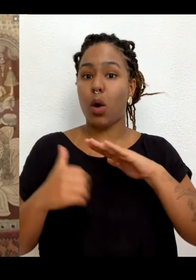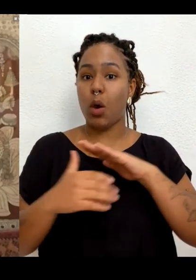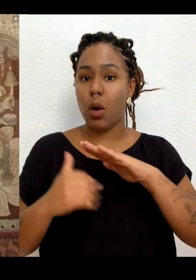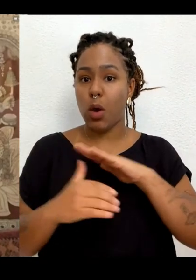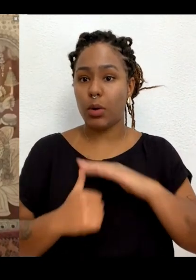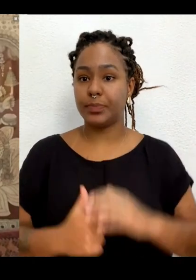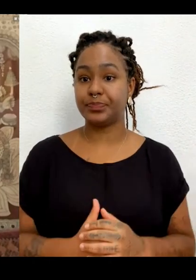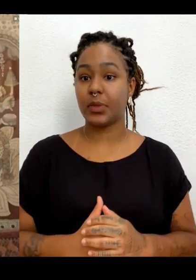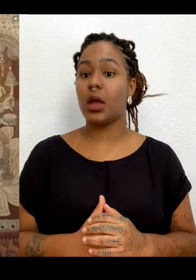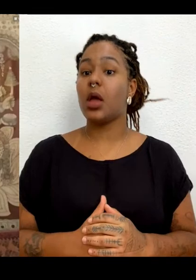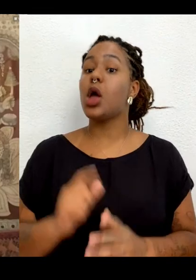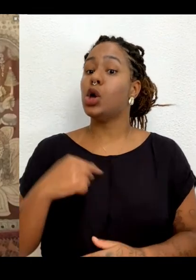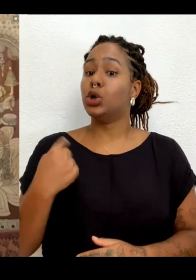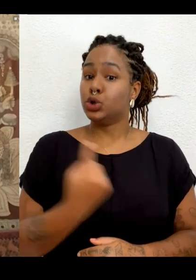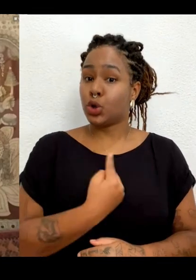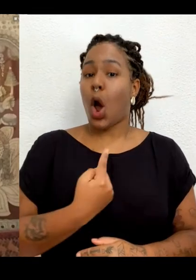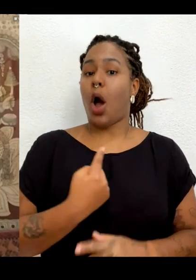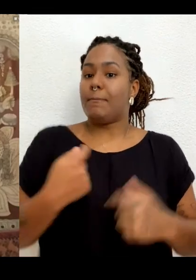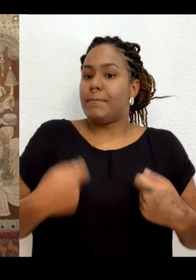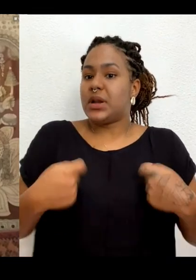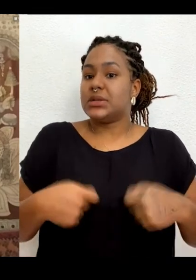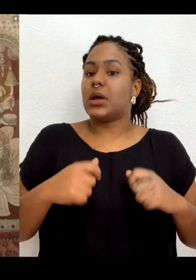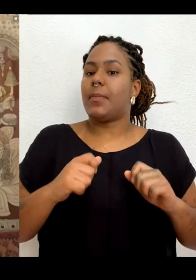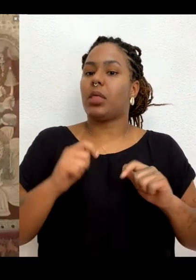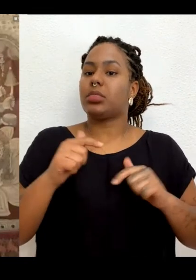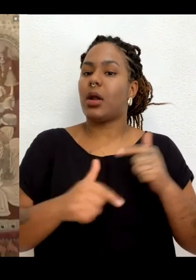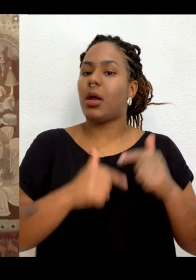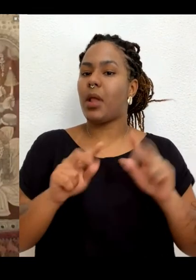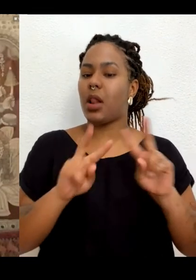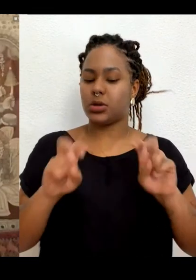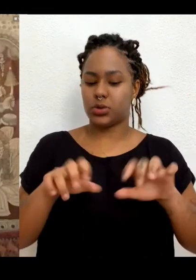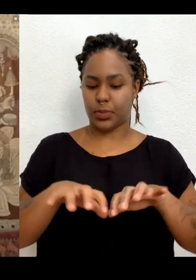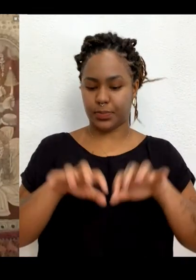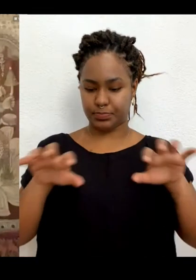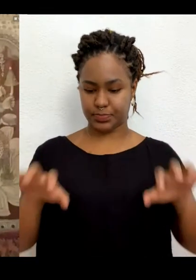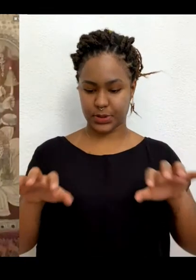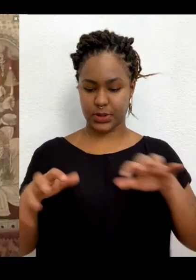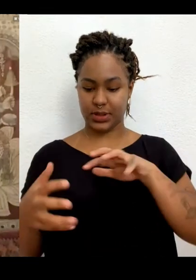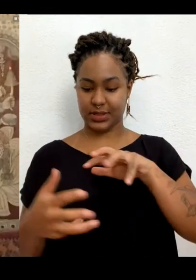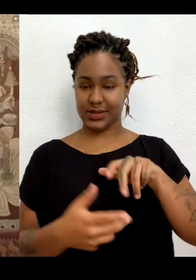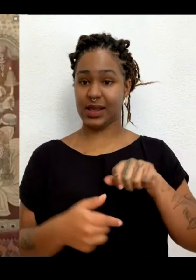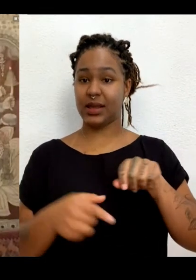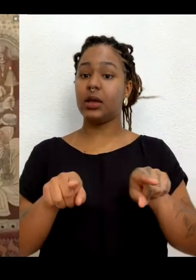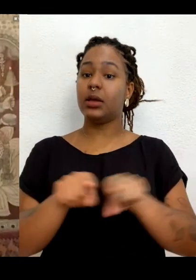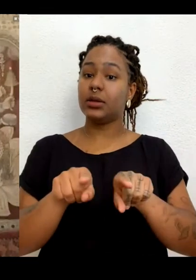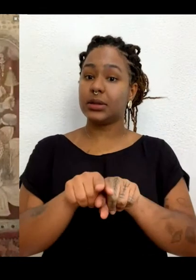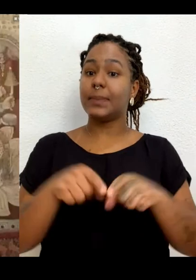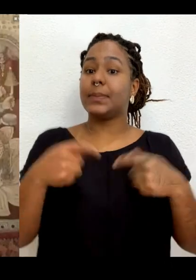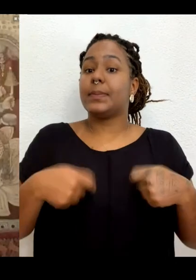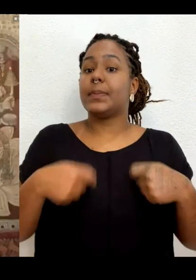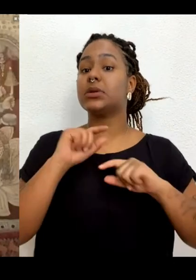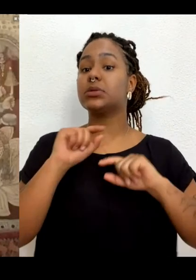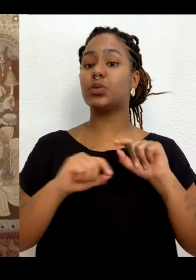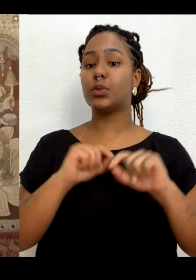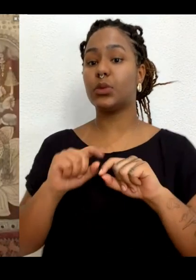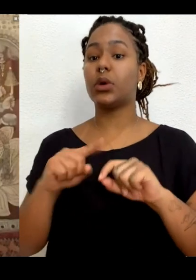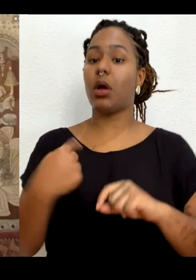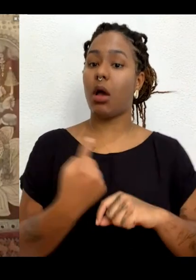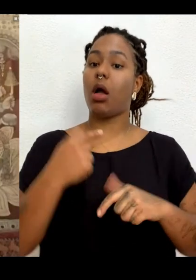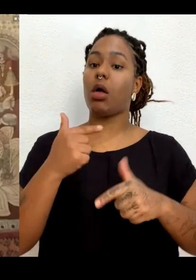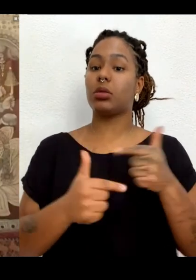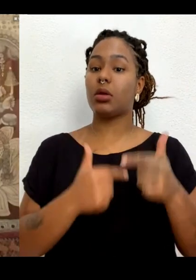Earth we overcome the inequalities based on race based on xenophobia based